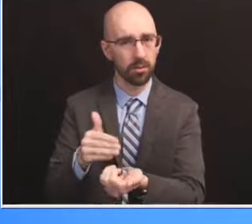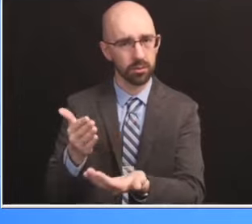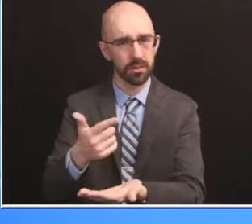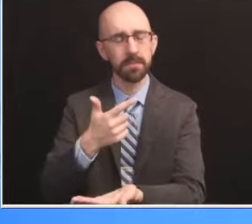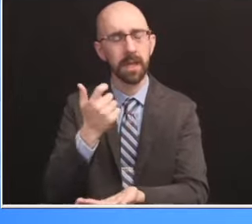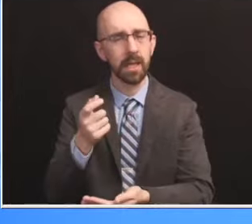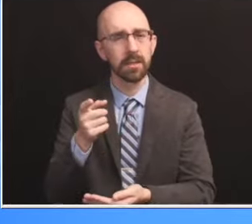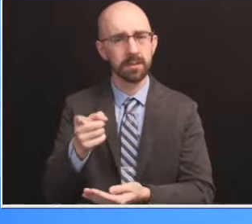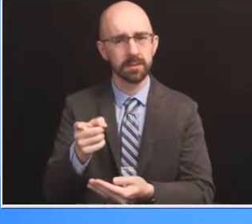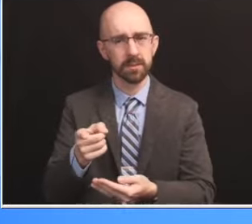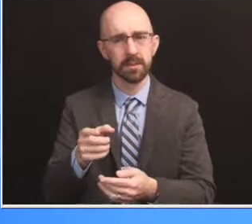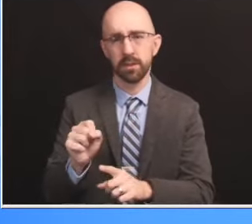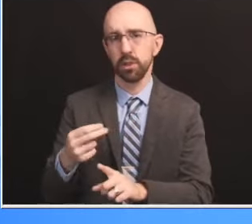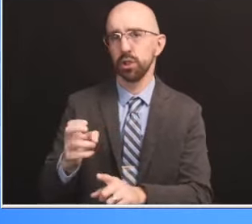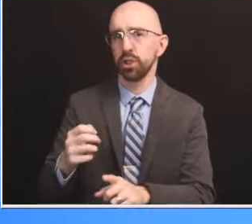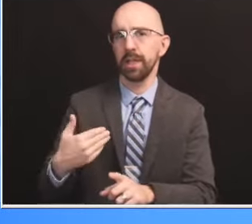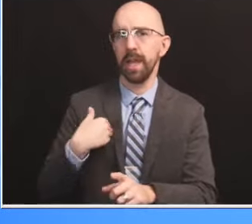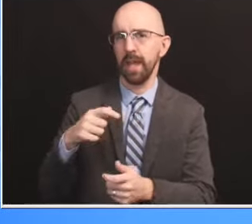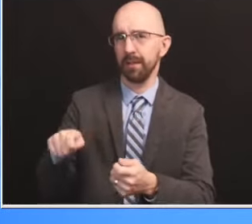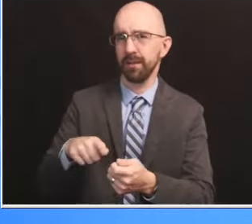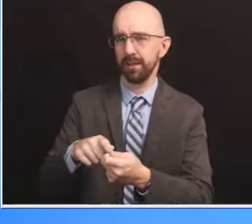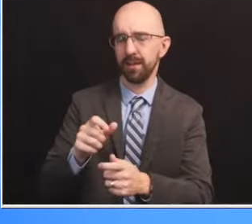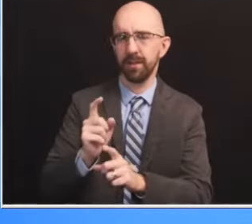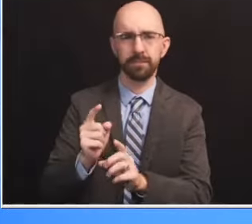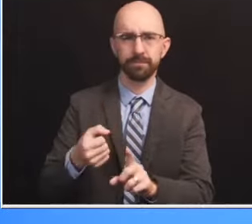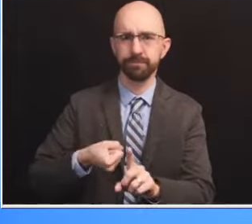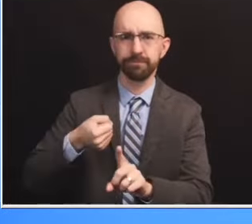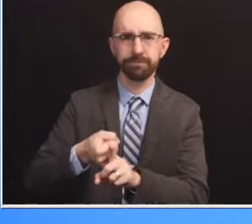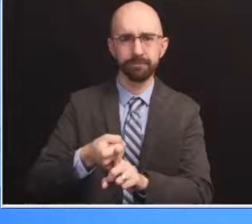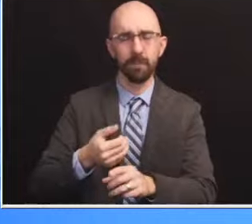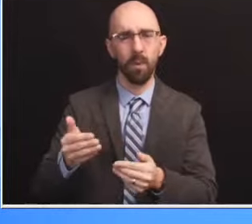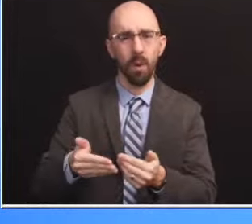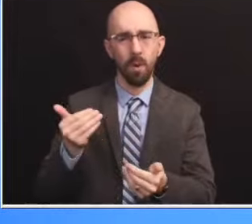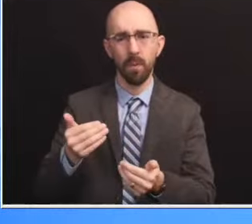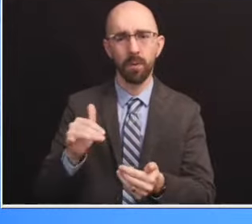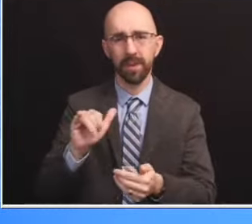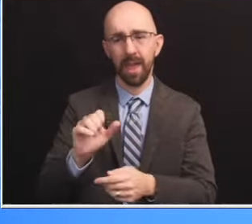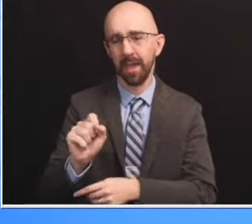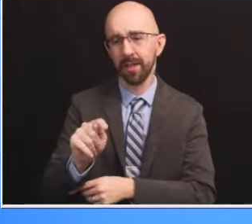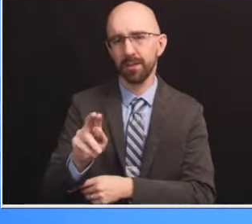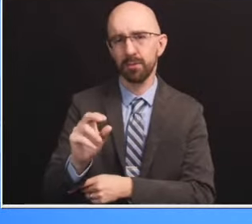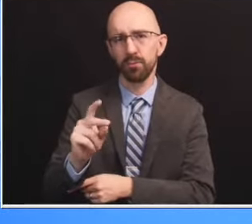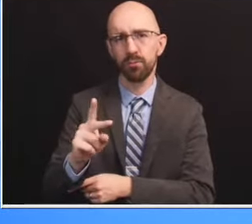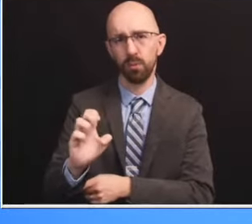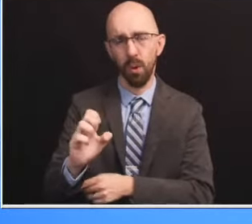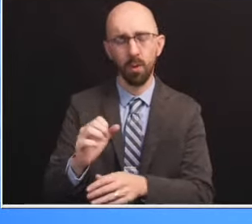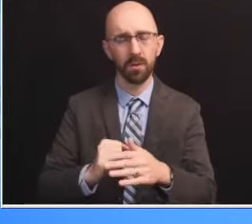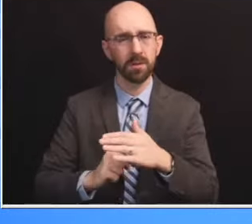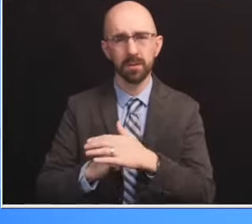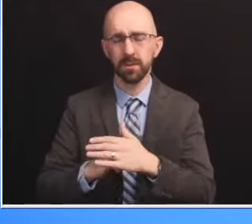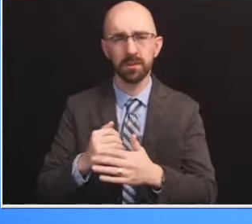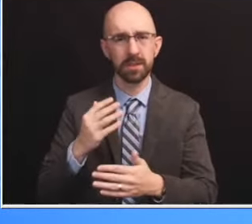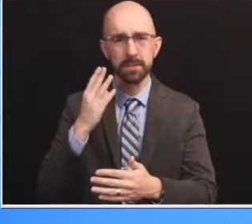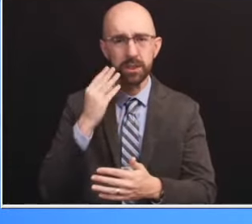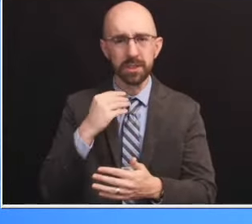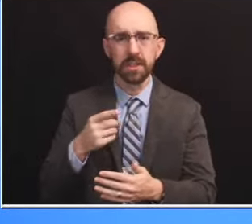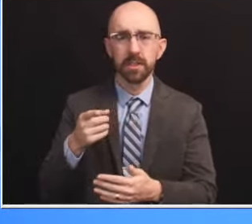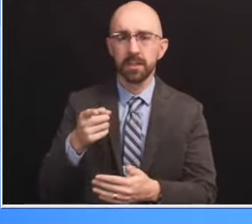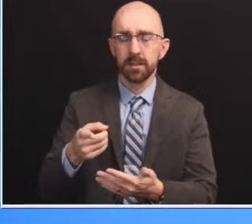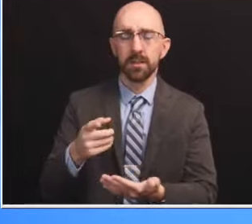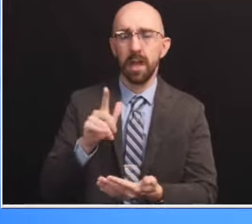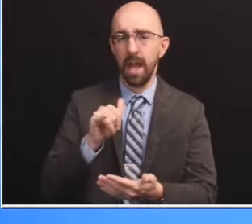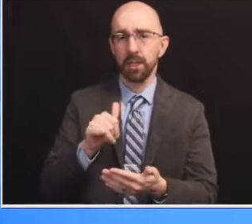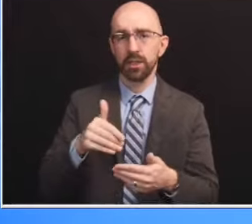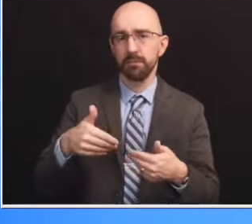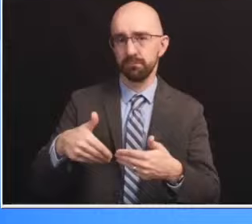had an acute episode where it was almost stroke-like symptoms, and we actually admitted her to the